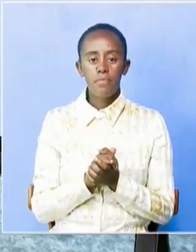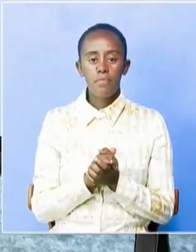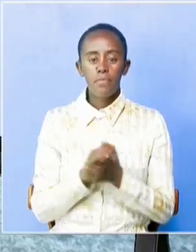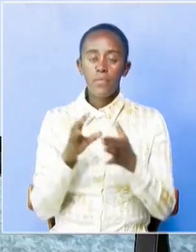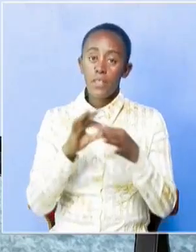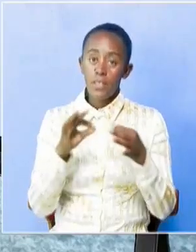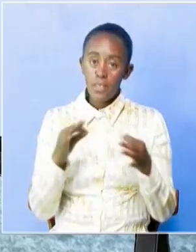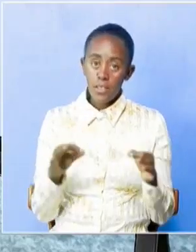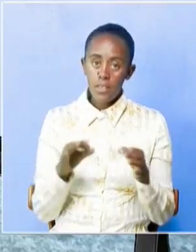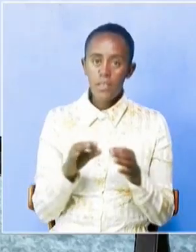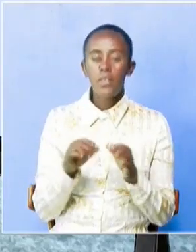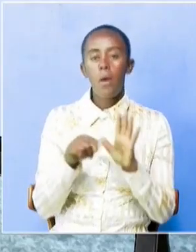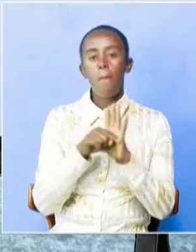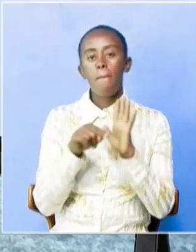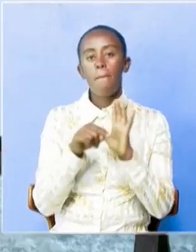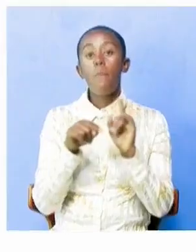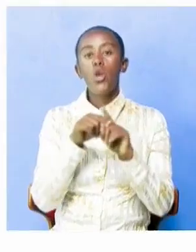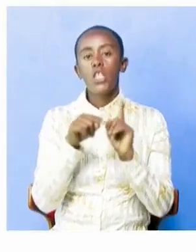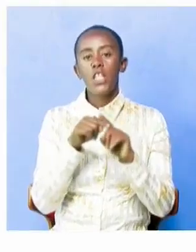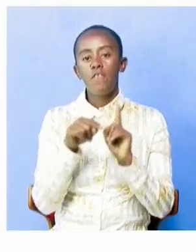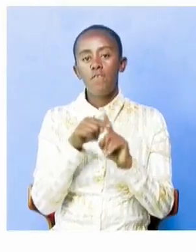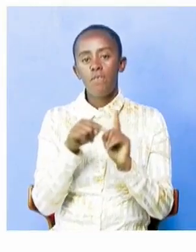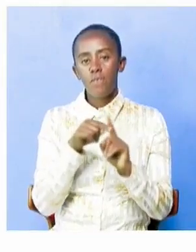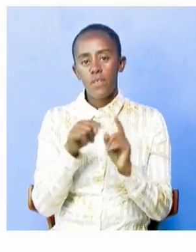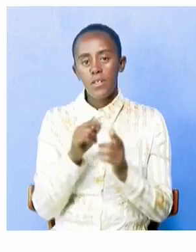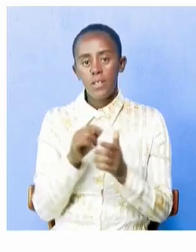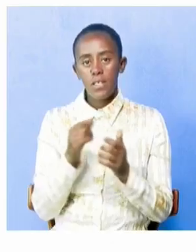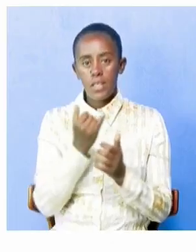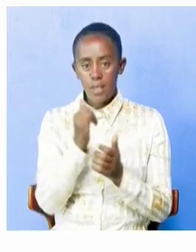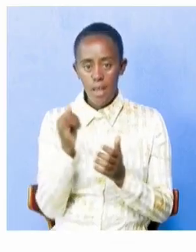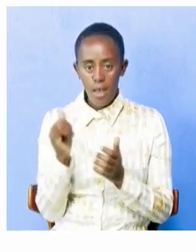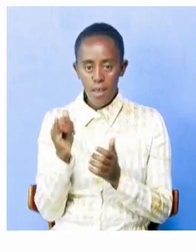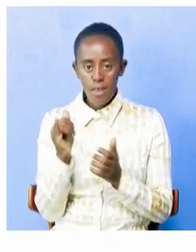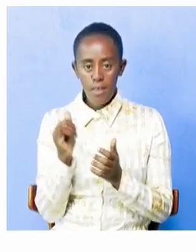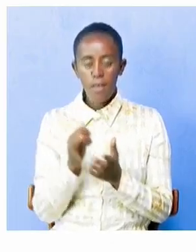Statement has to be positive in the first one. They